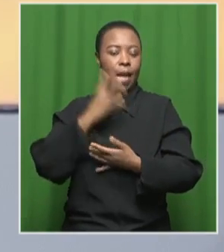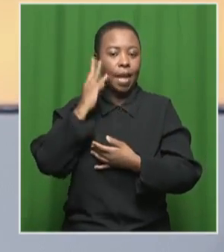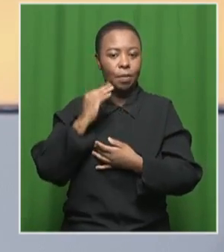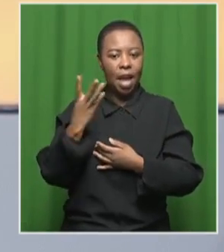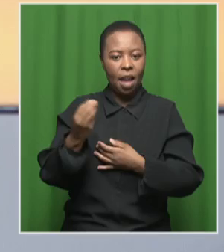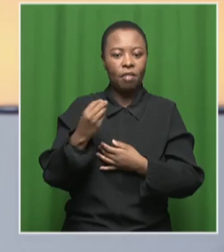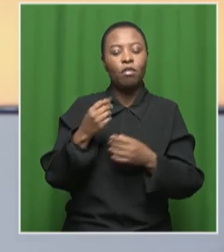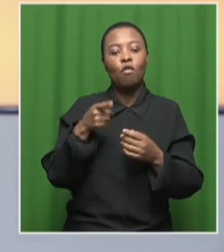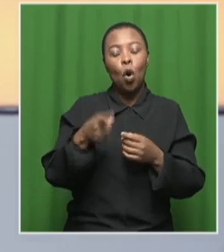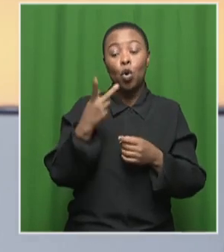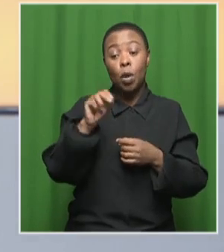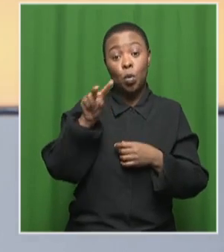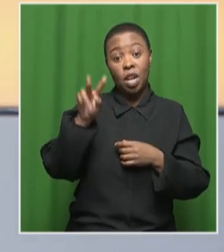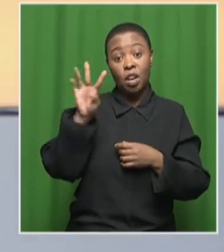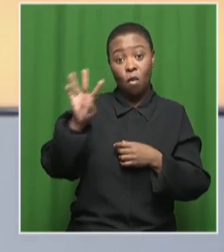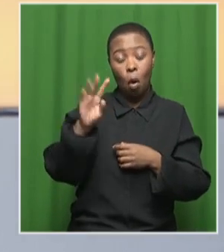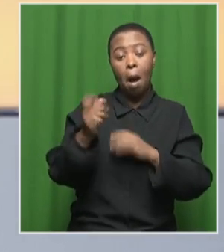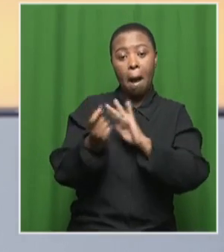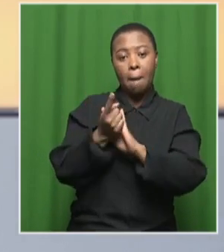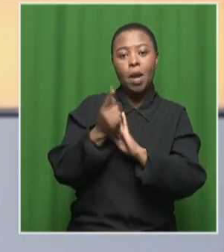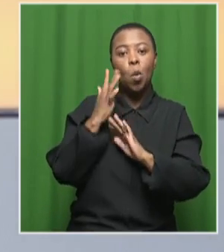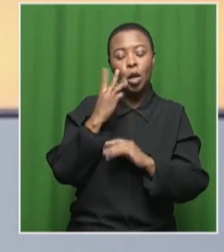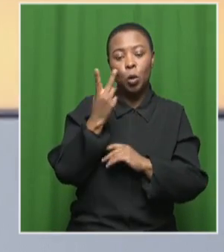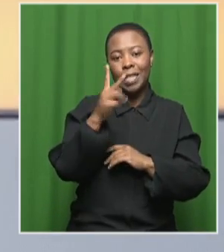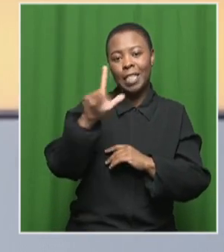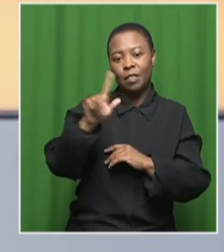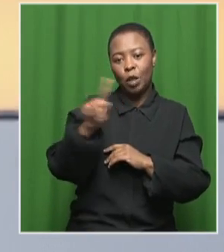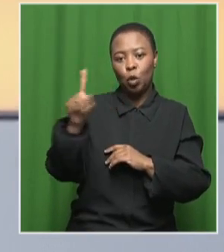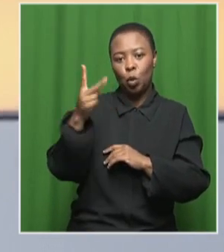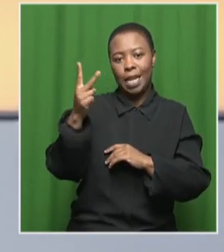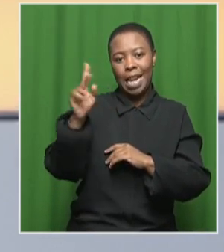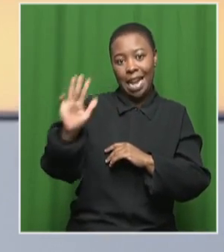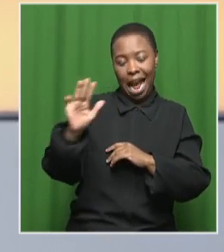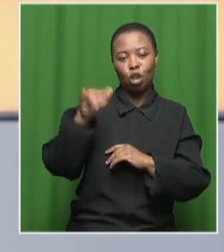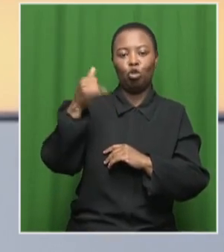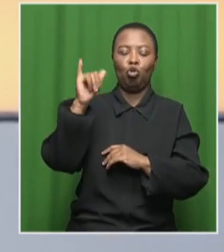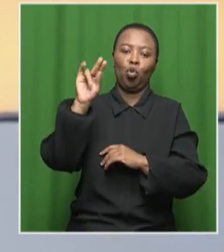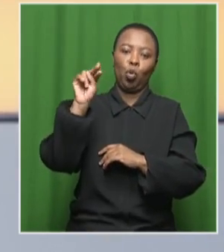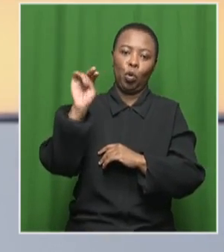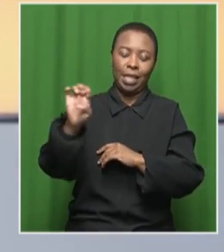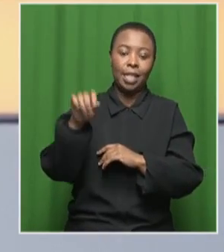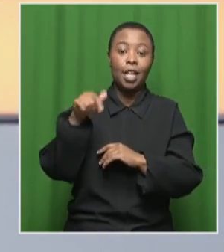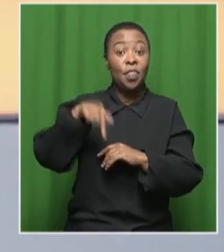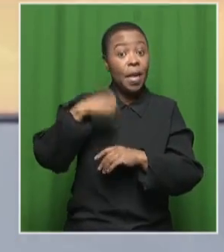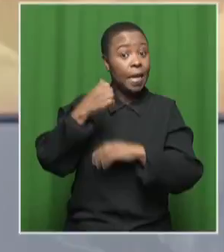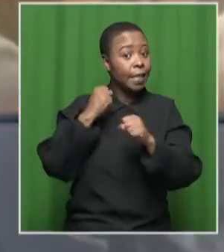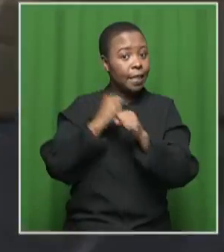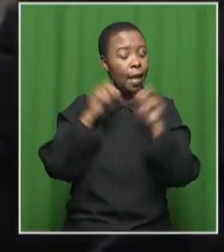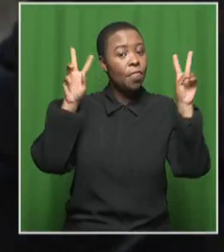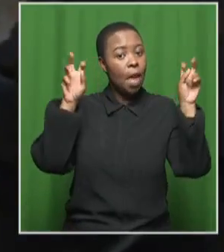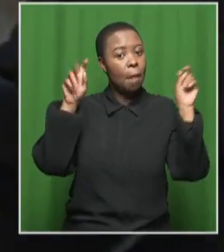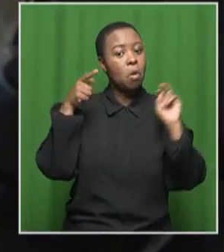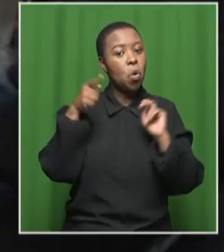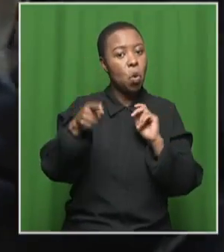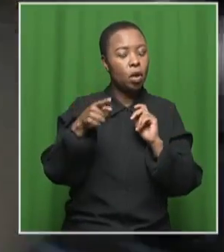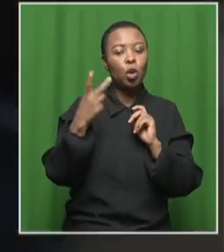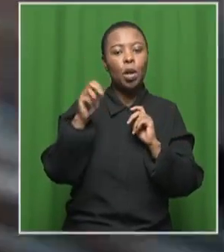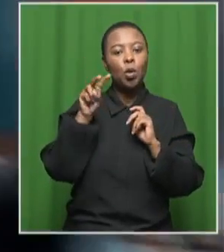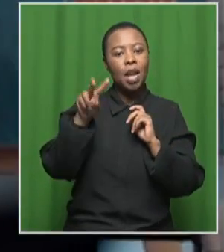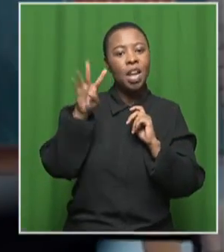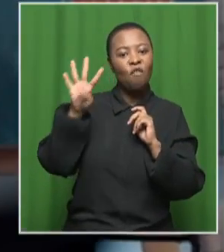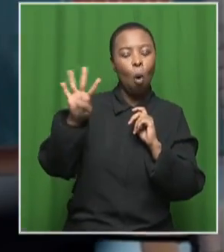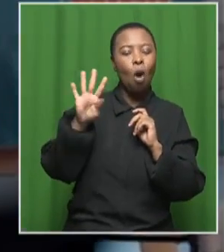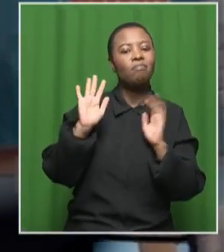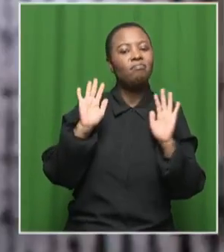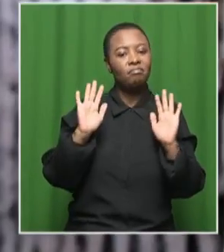2024 edition. It'll happen from the 27th to the 29th of June. The theme this year of the 2024 edition is